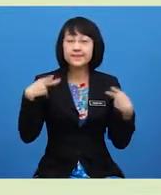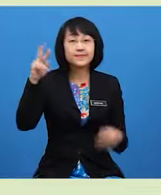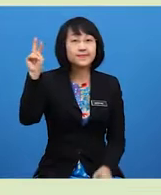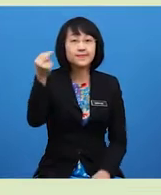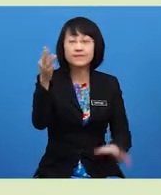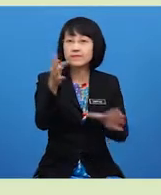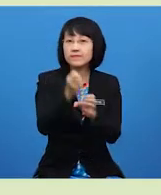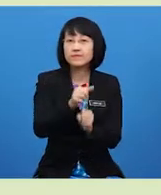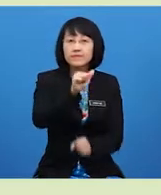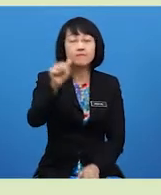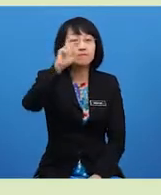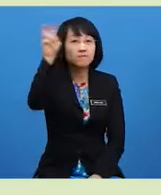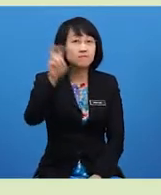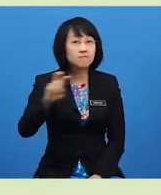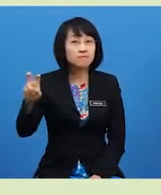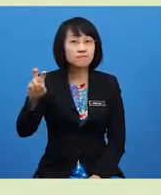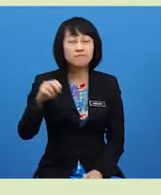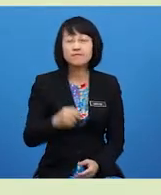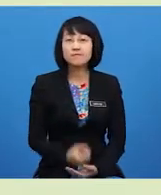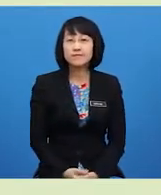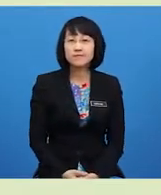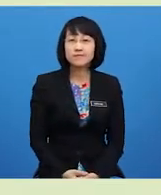I haven't got a pizza.